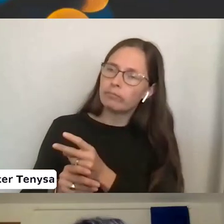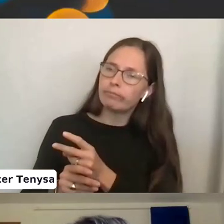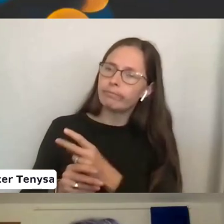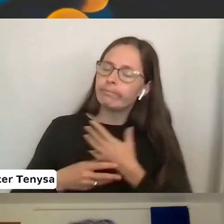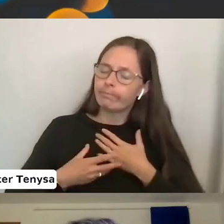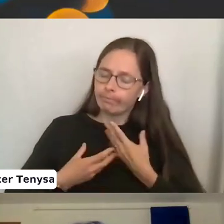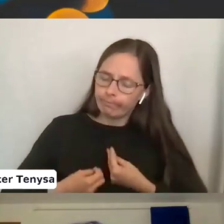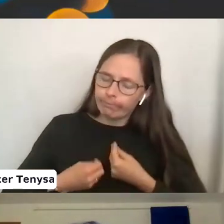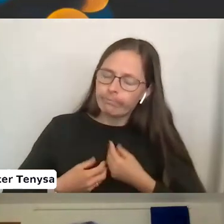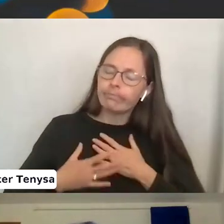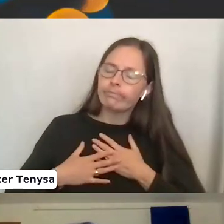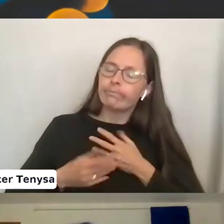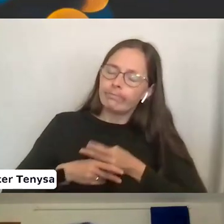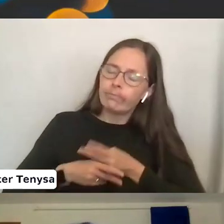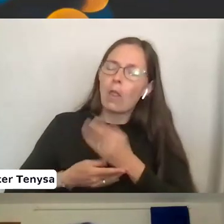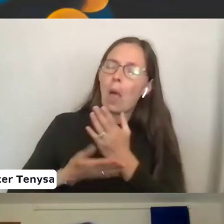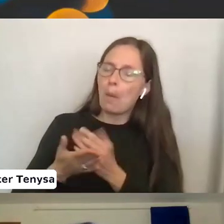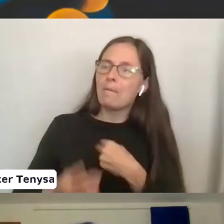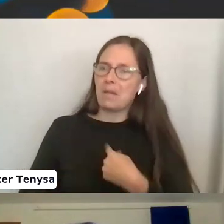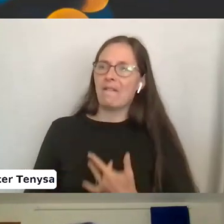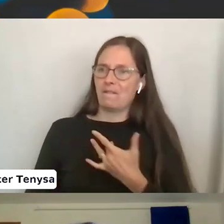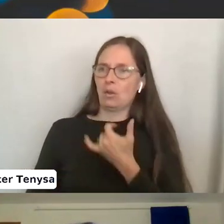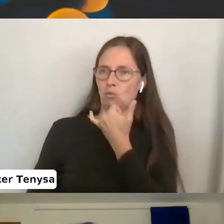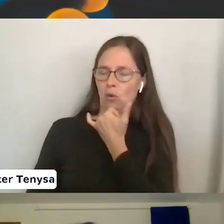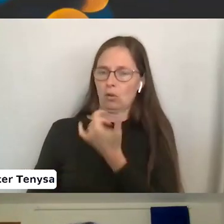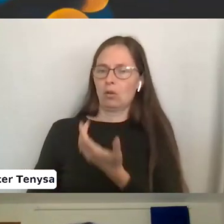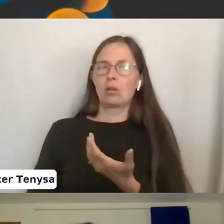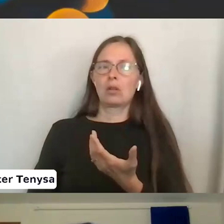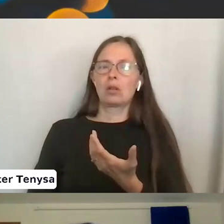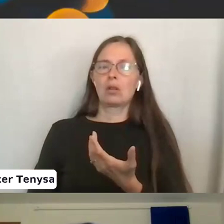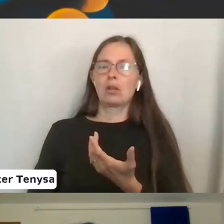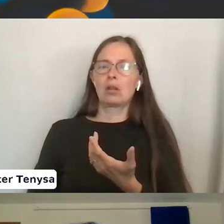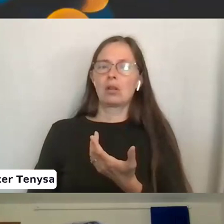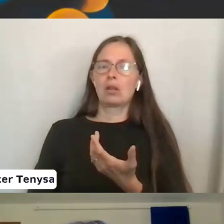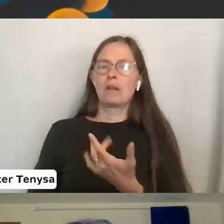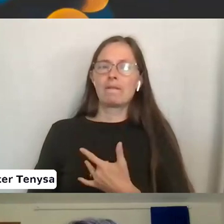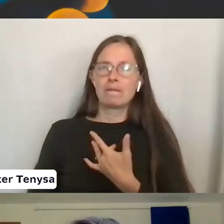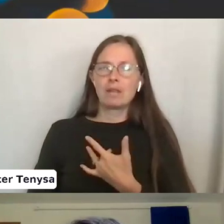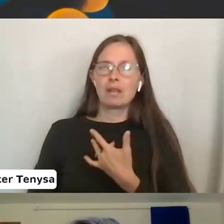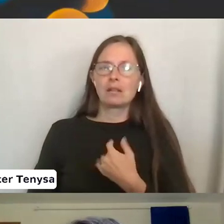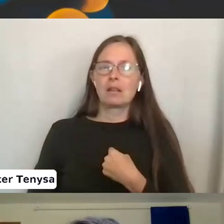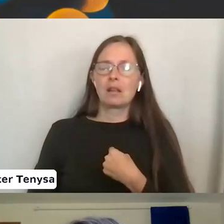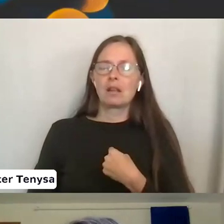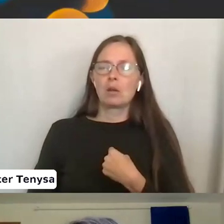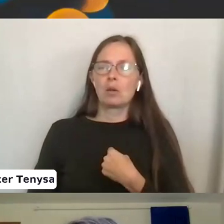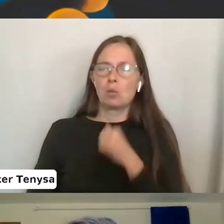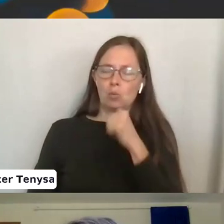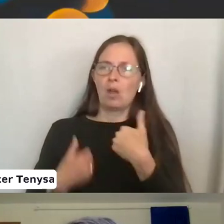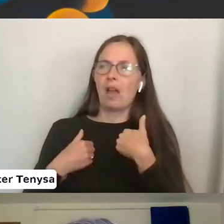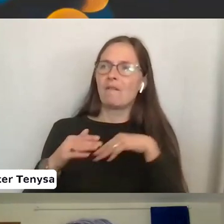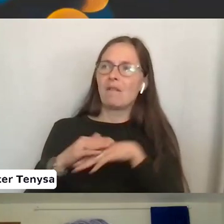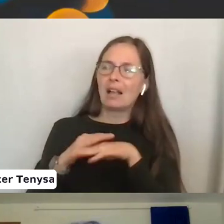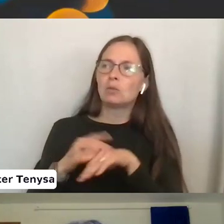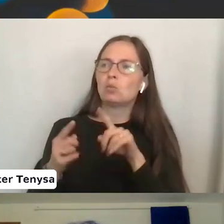of me that feels wrong, that feels that I no longer have access to love that